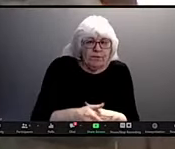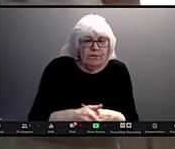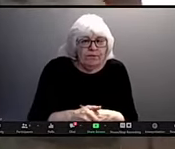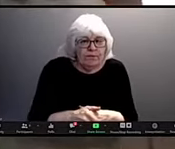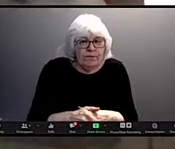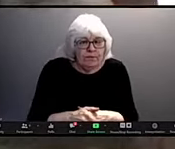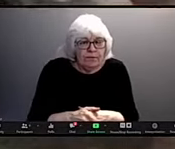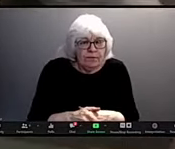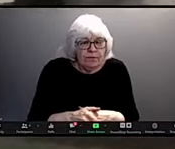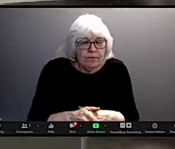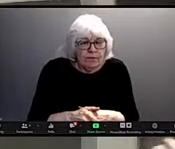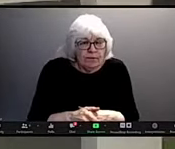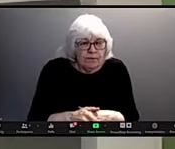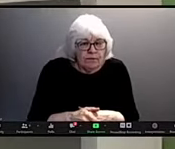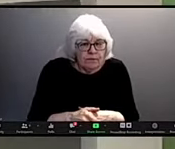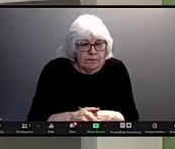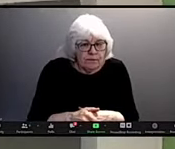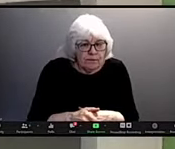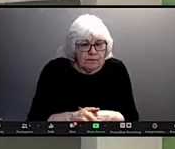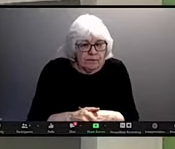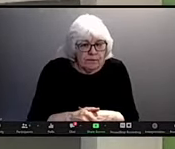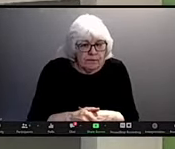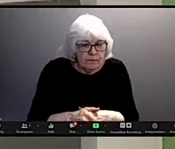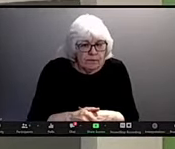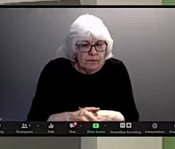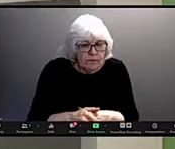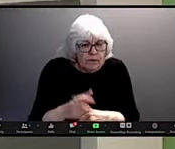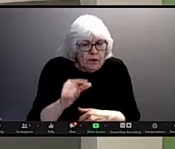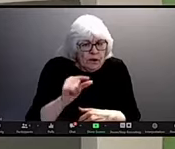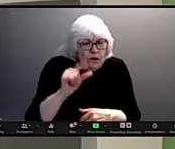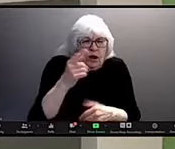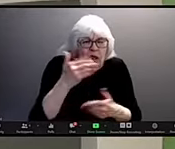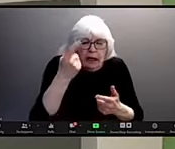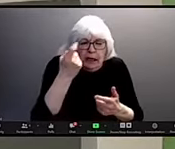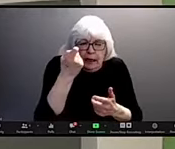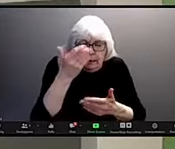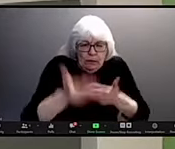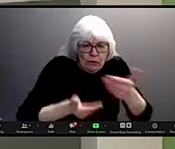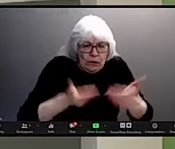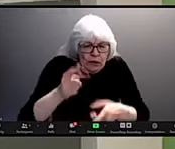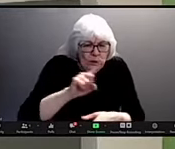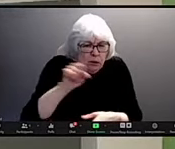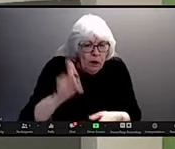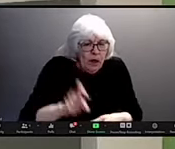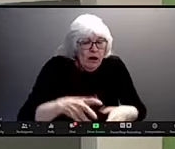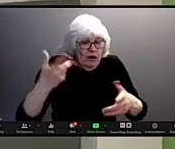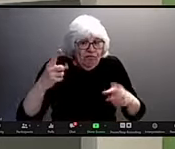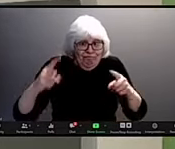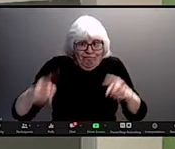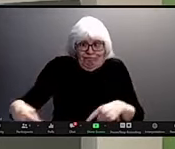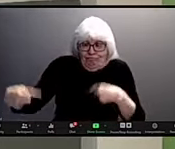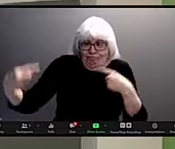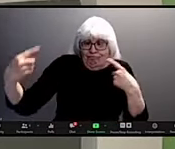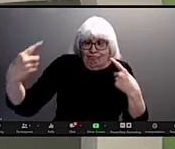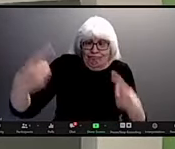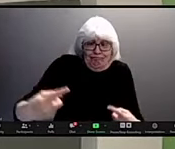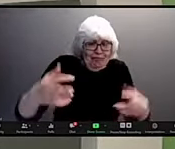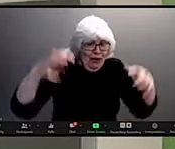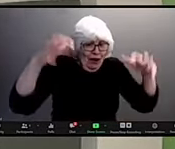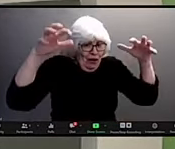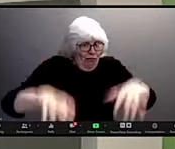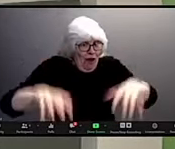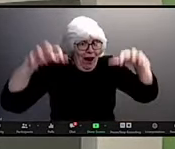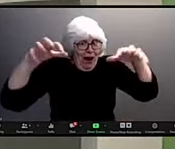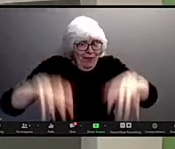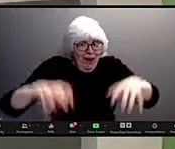This is a bit of a procedural question, but, you know, we've had a lot of rain the last few days. And for those of us who aren't firefighters, I'm sure we're wondering to